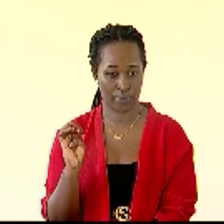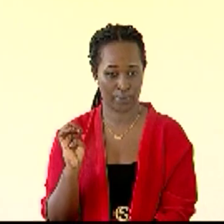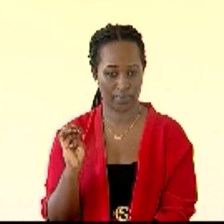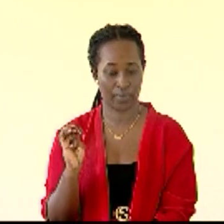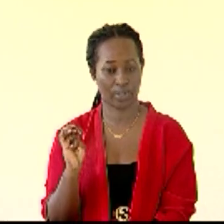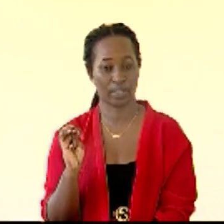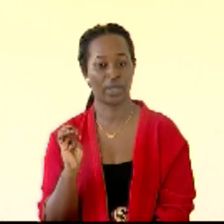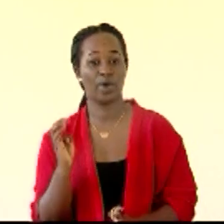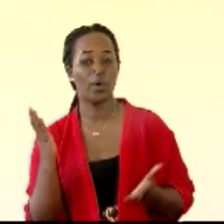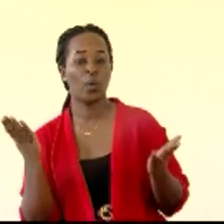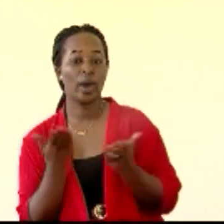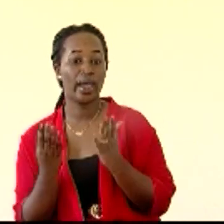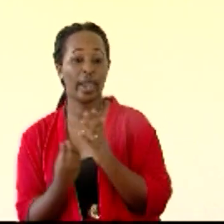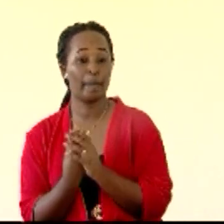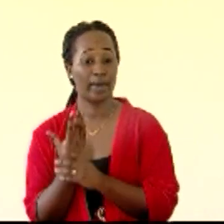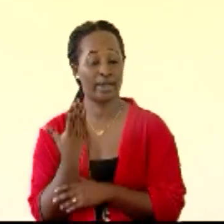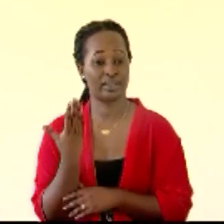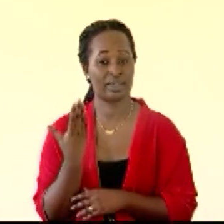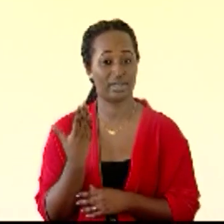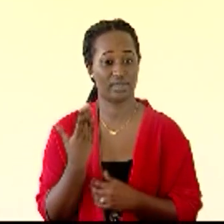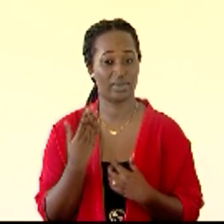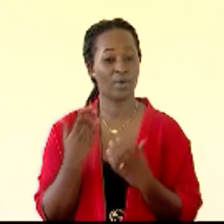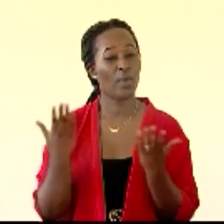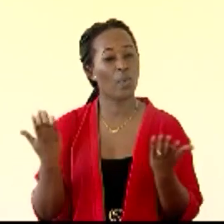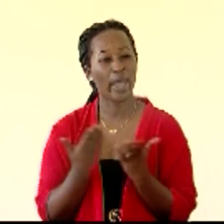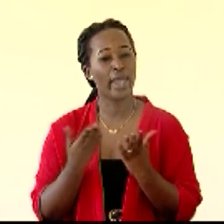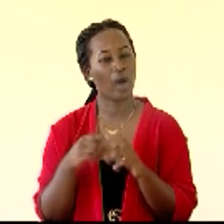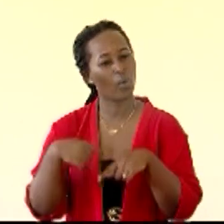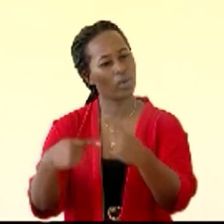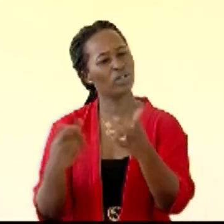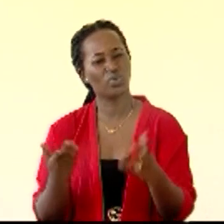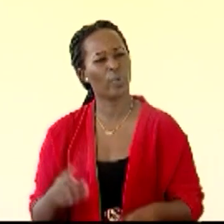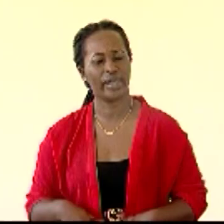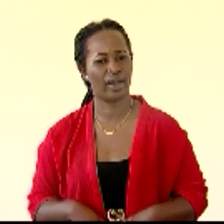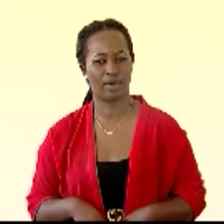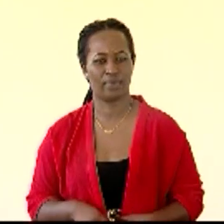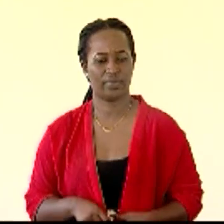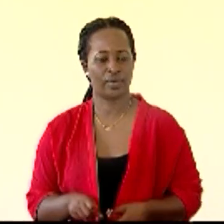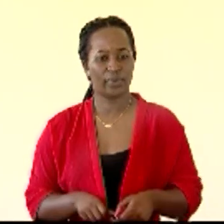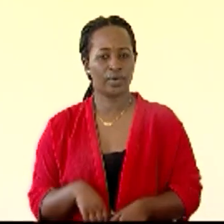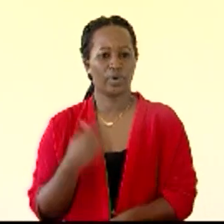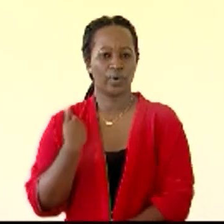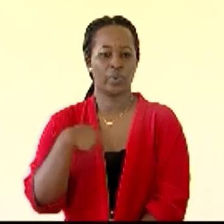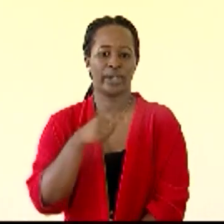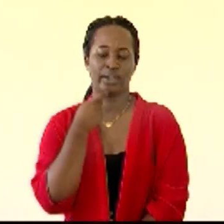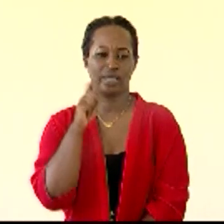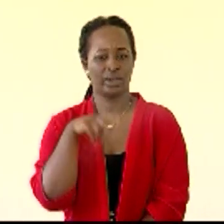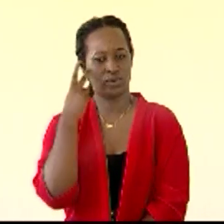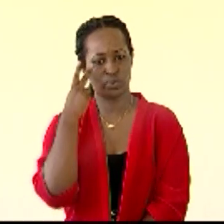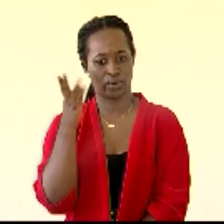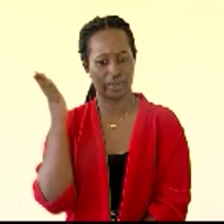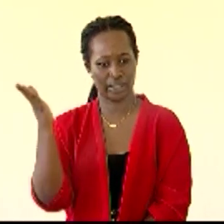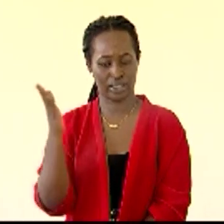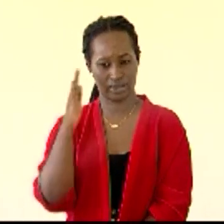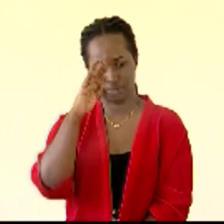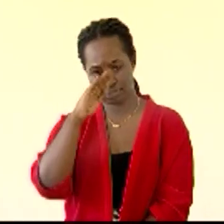Guess where it lands? Where does it continue? We need to look at this arrow and check